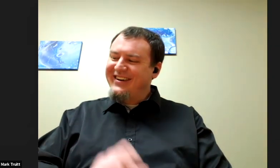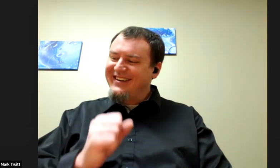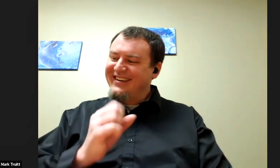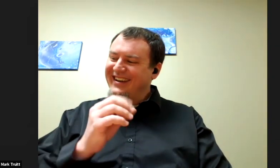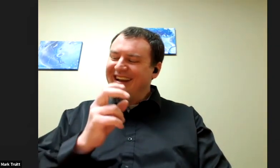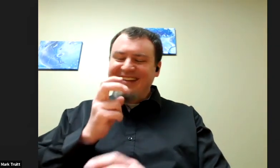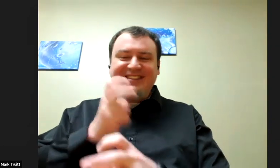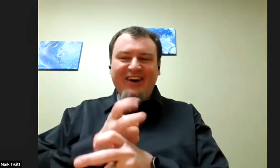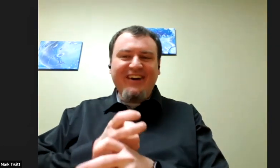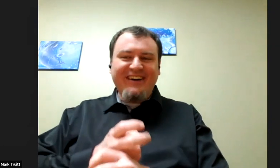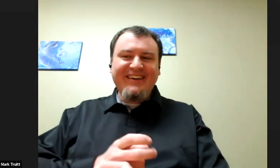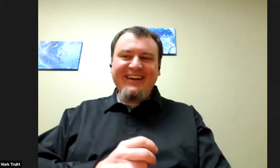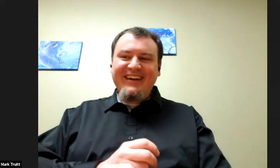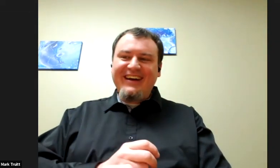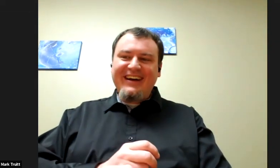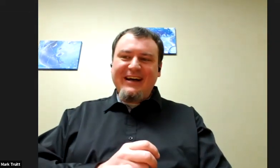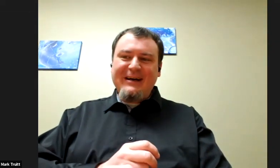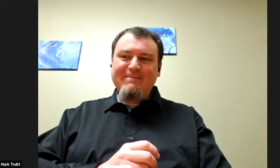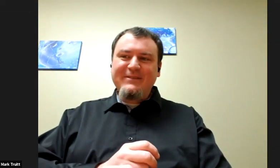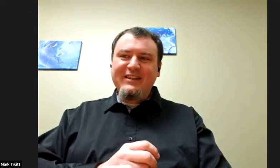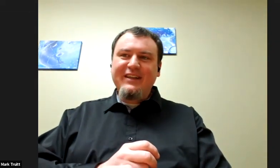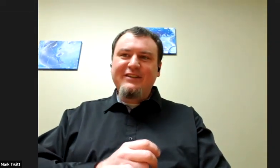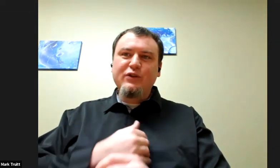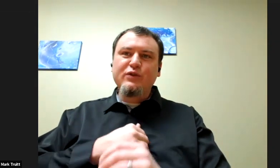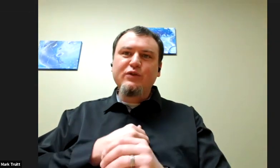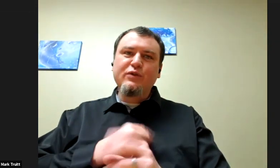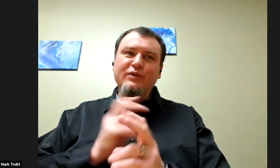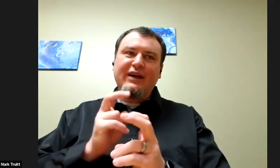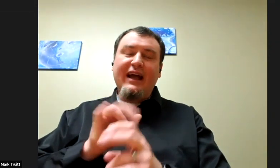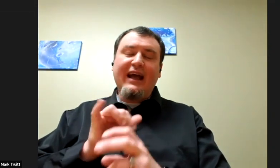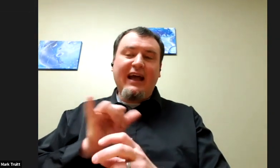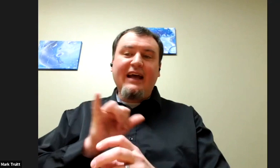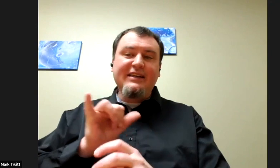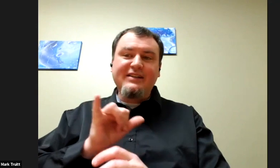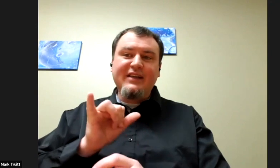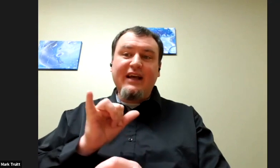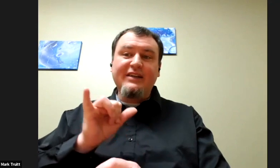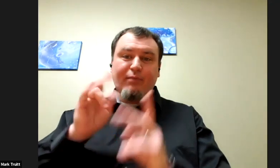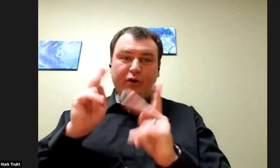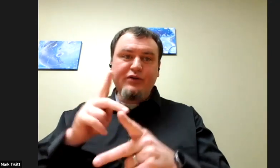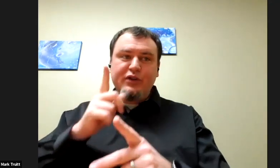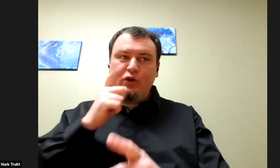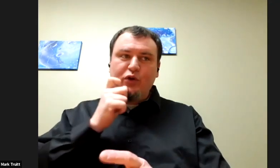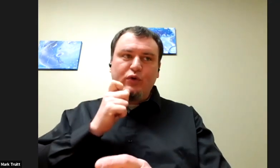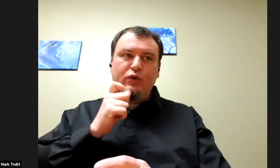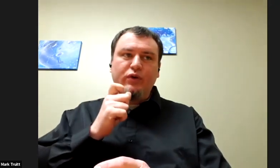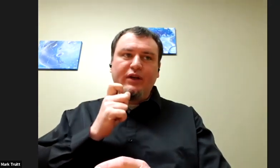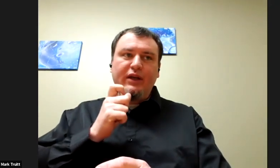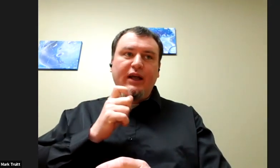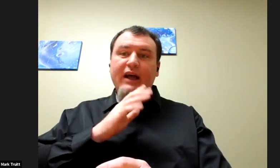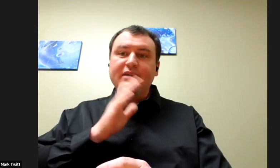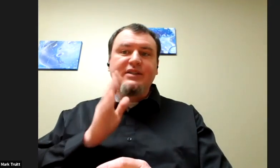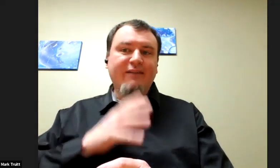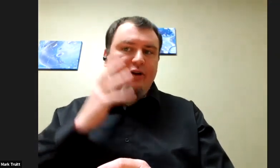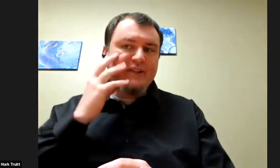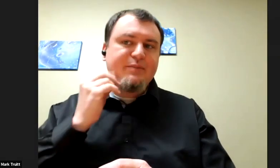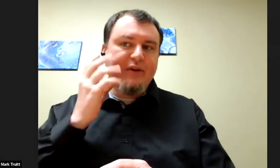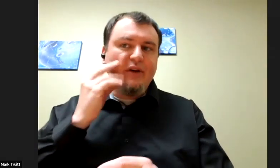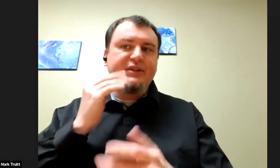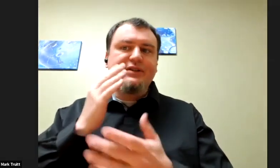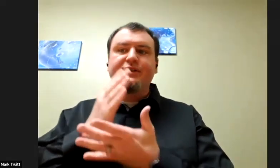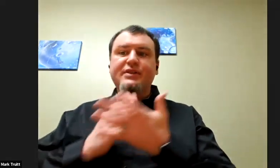So that's hard to, as a person who has